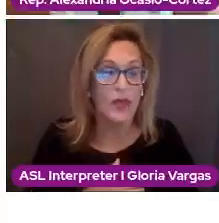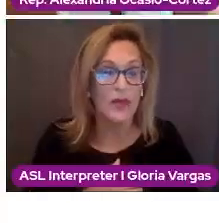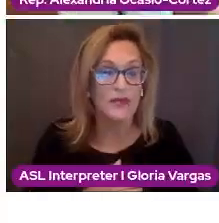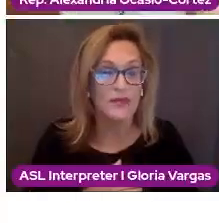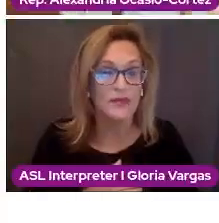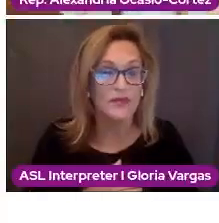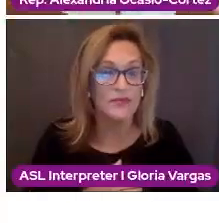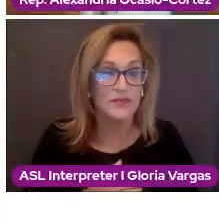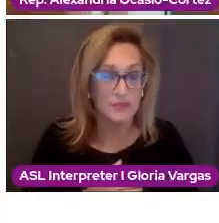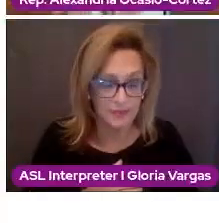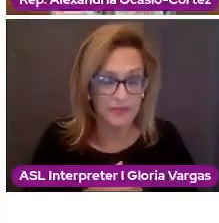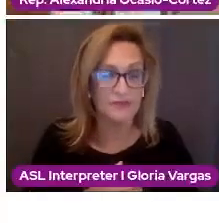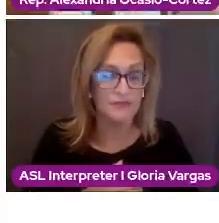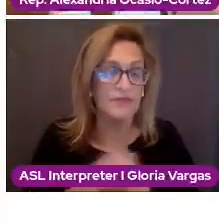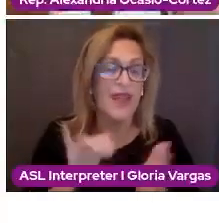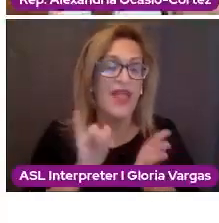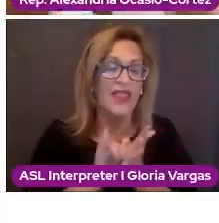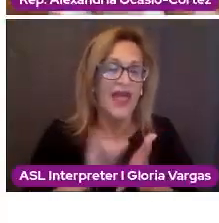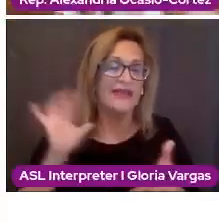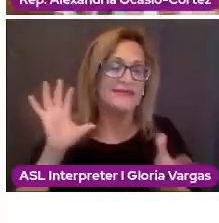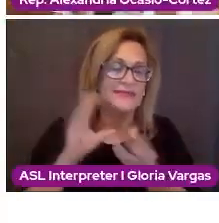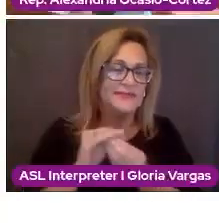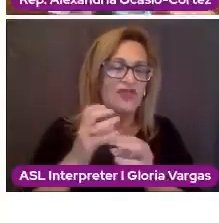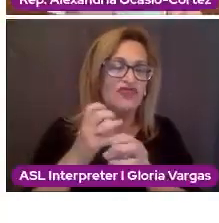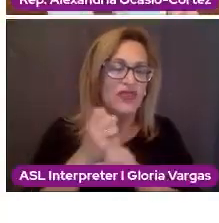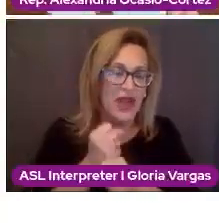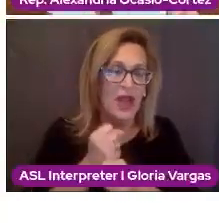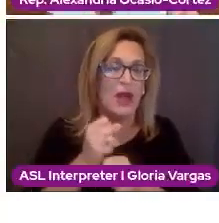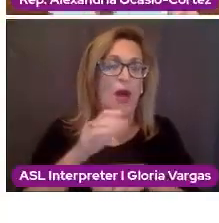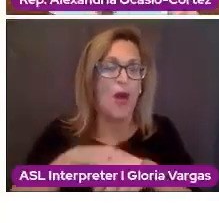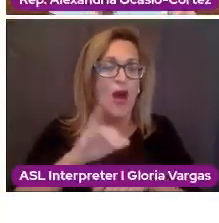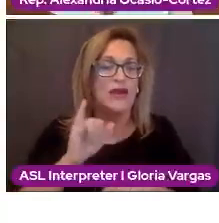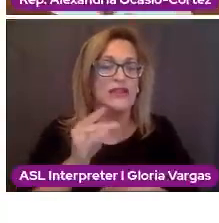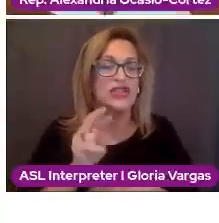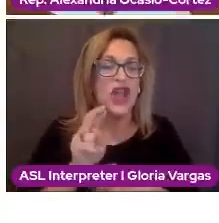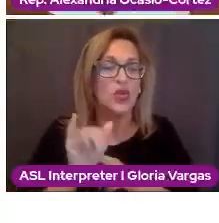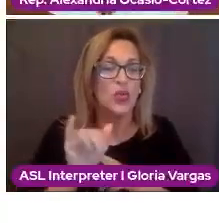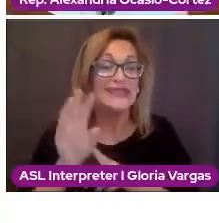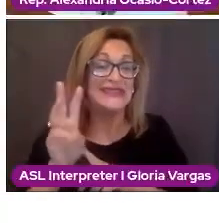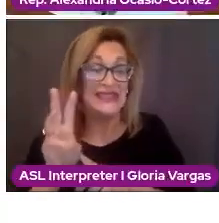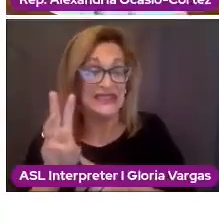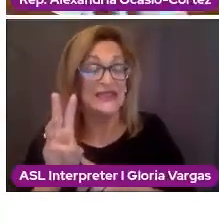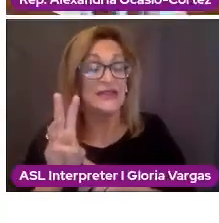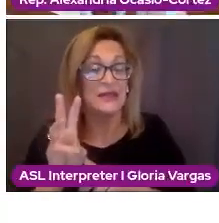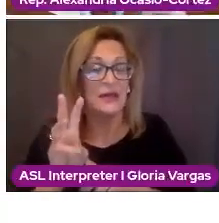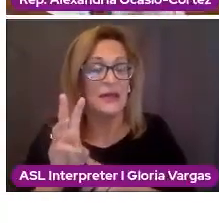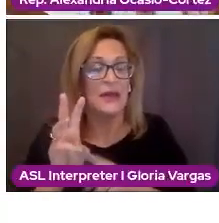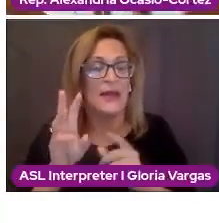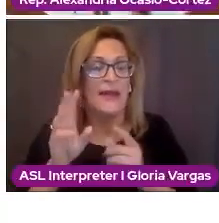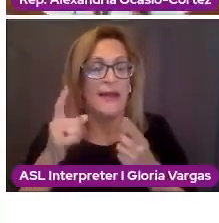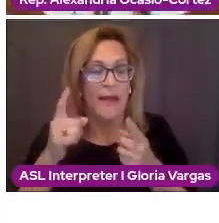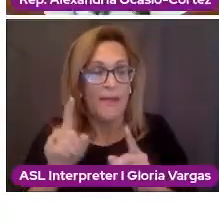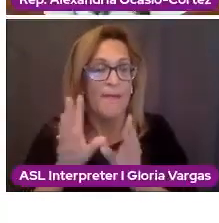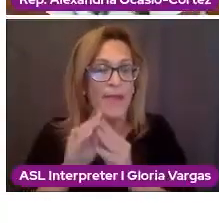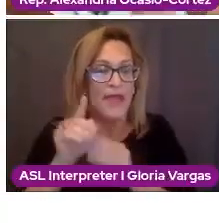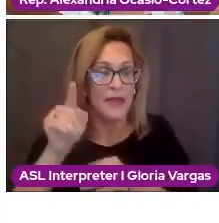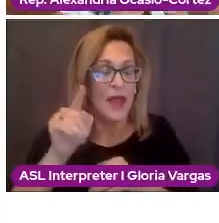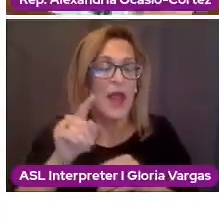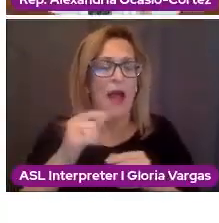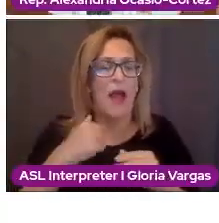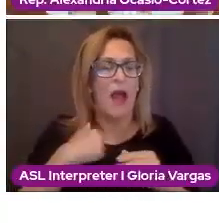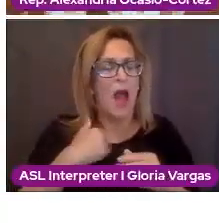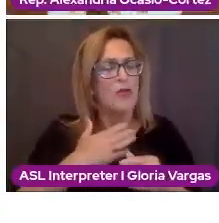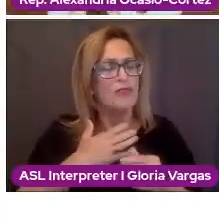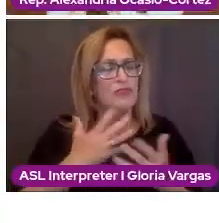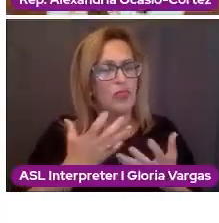So that is the recap on the January 6th hearings. I'm happy to take some of your questions on that during the Q&A. But because so much has been going